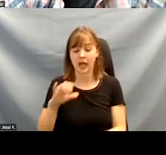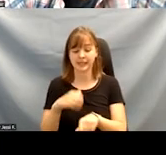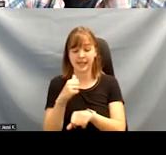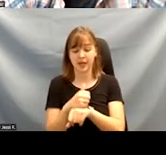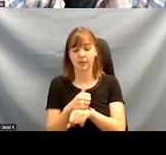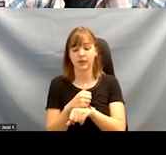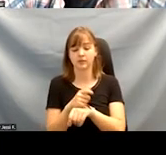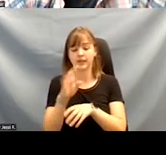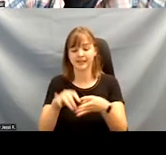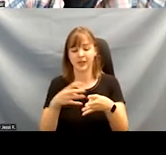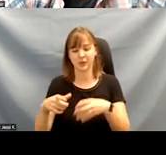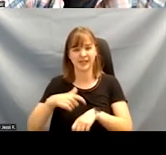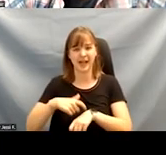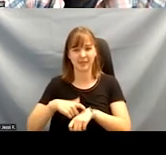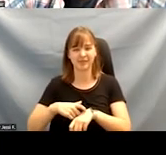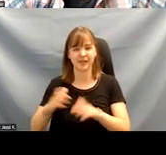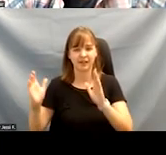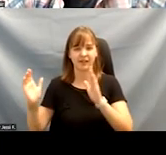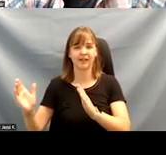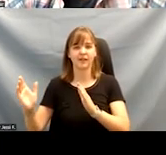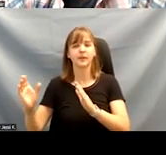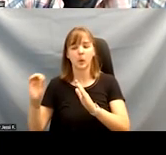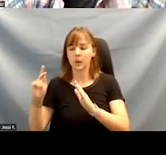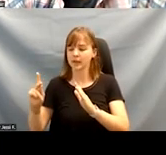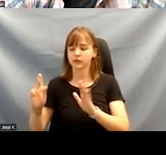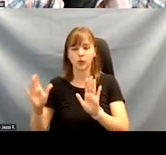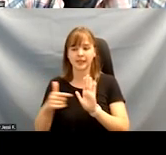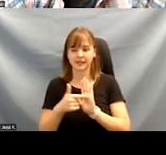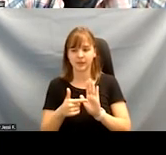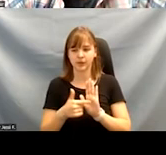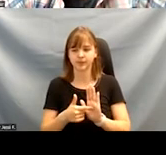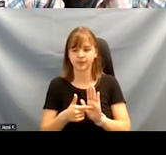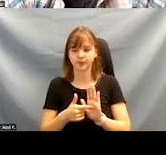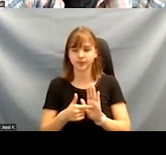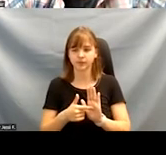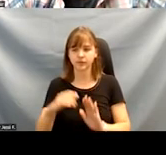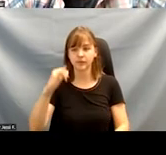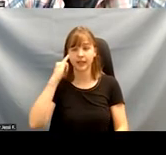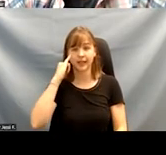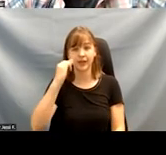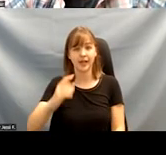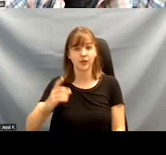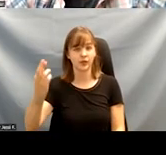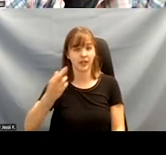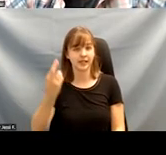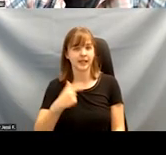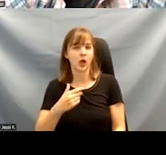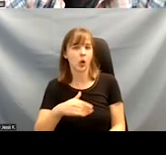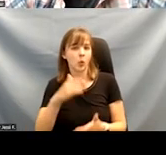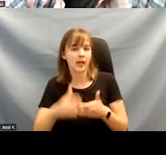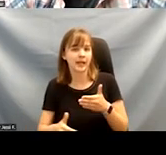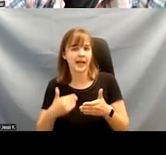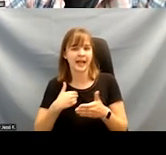So if I know that, you know, on the weekends, maybe like I have a block